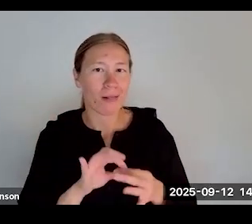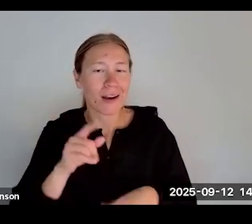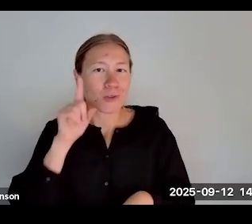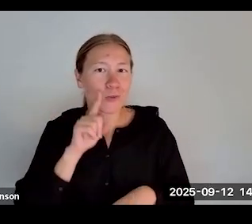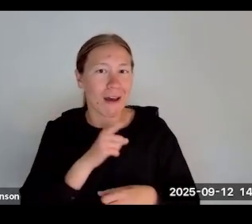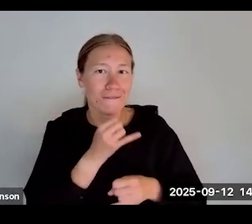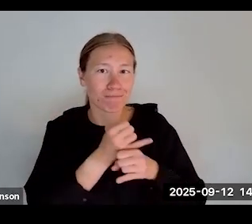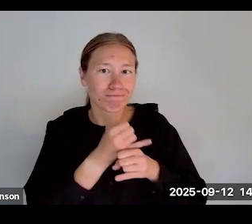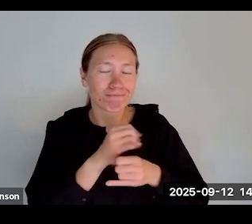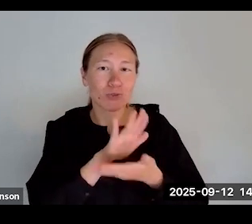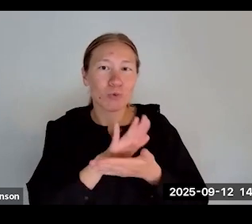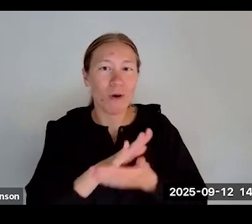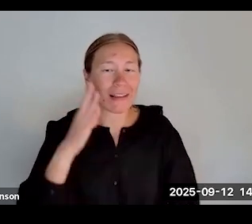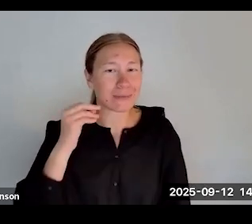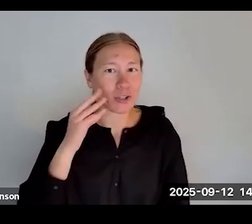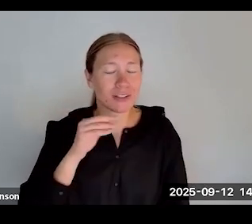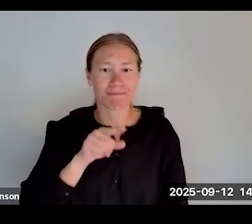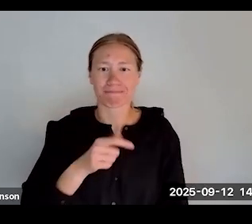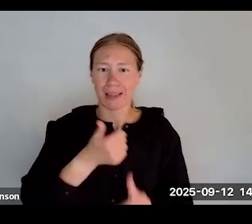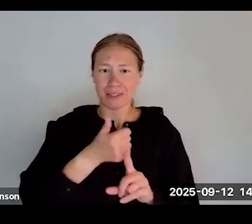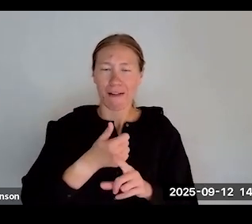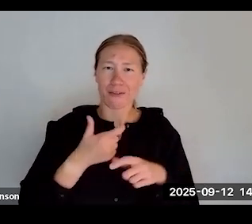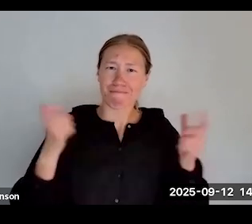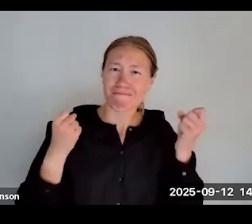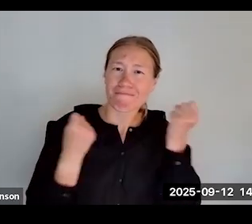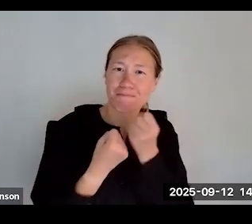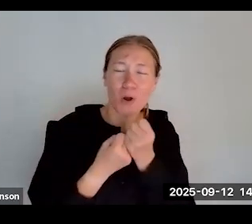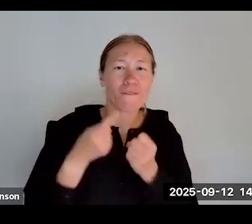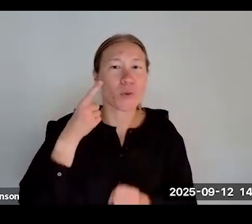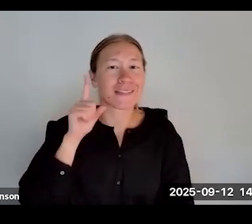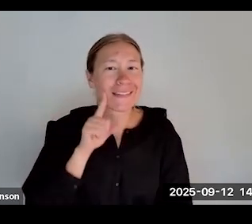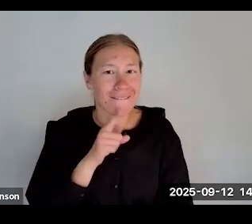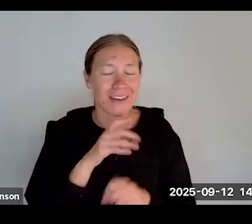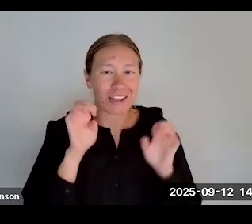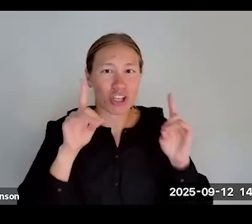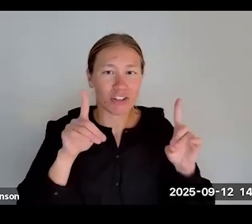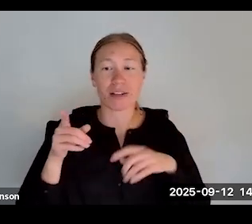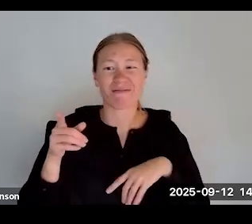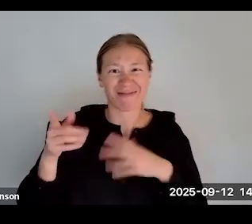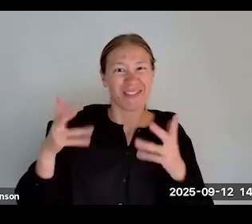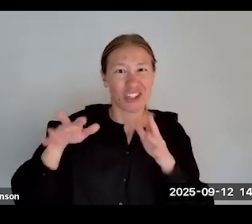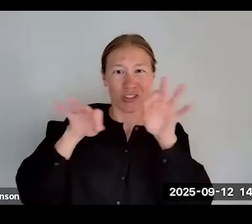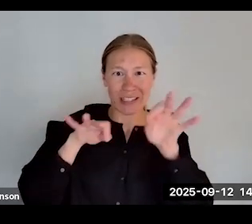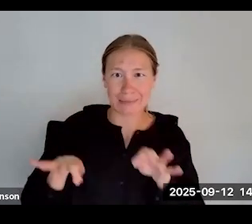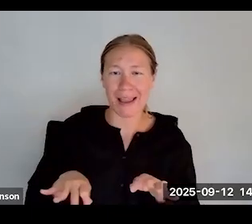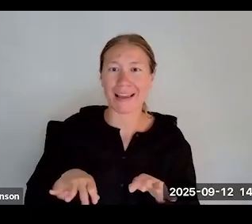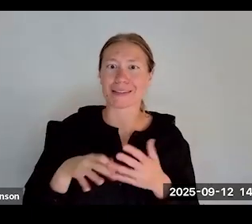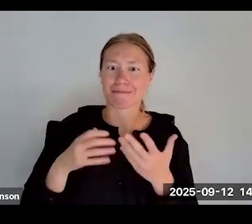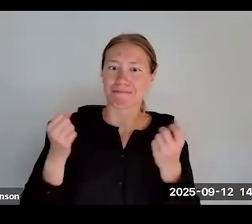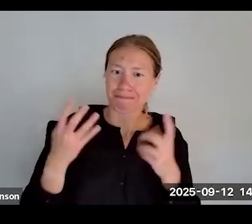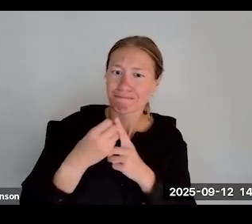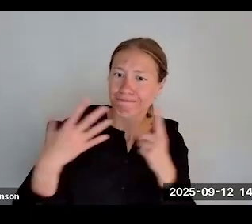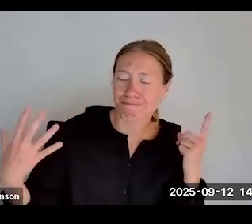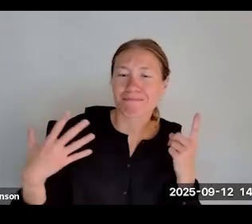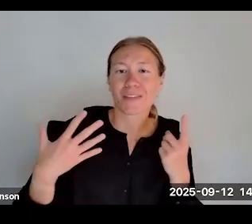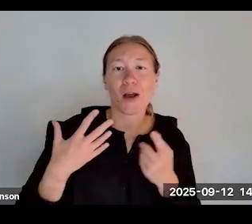is a huge advocate for deaf education, so he does go into detail about his own educational experiences in both the